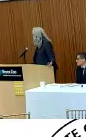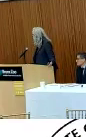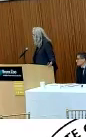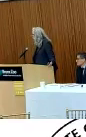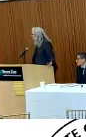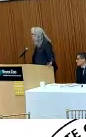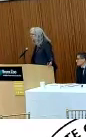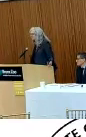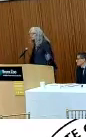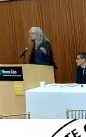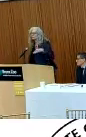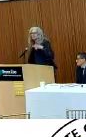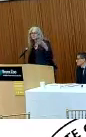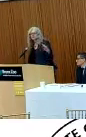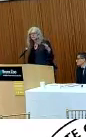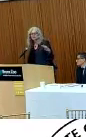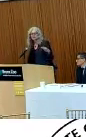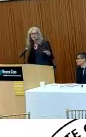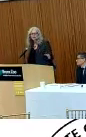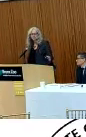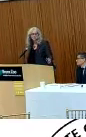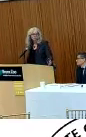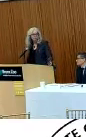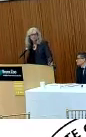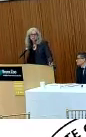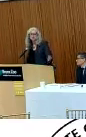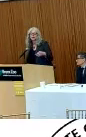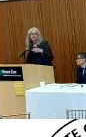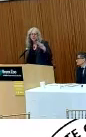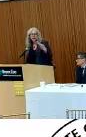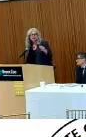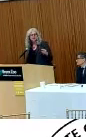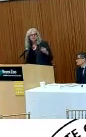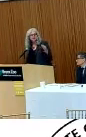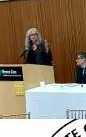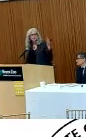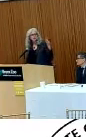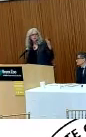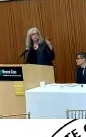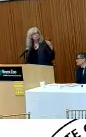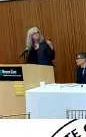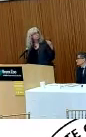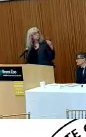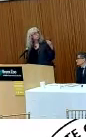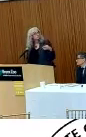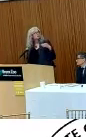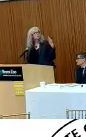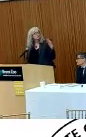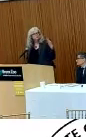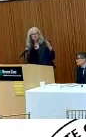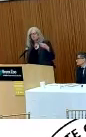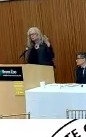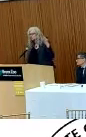homeowners in Brooklyn around deep theft we are now seeing it in many other parts of the State as um you know real